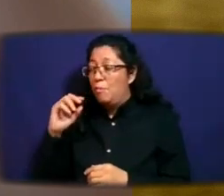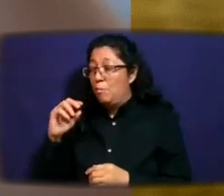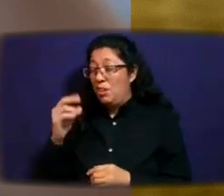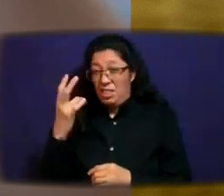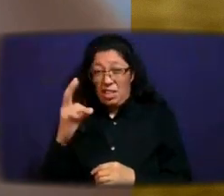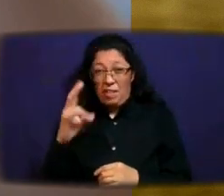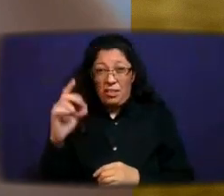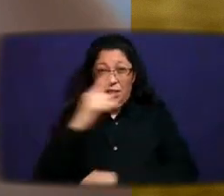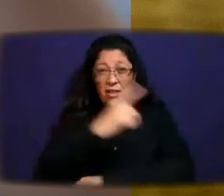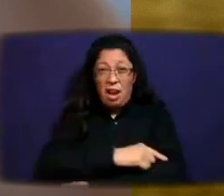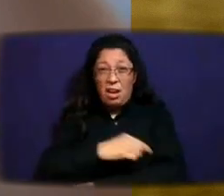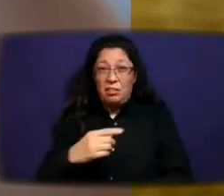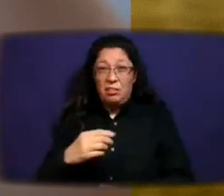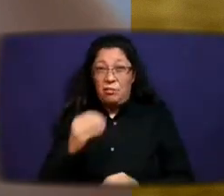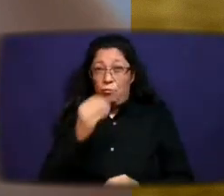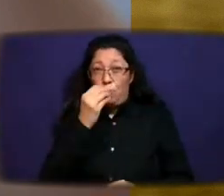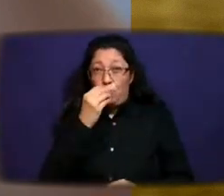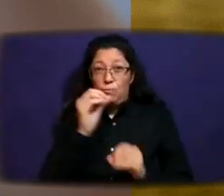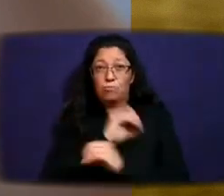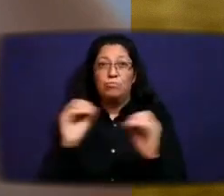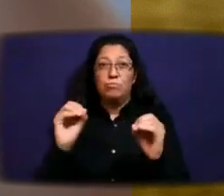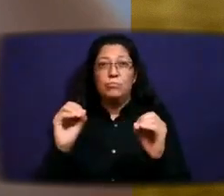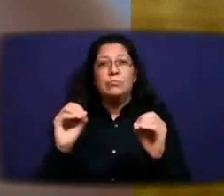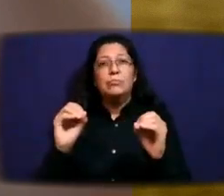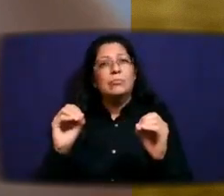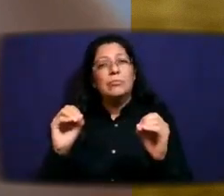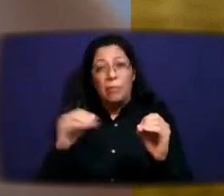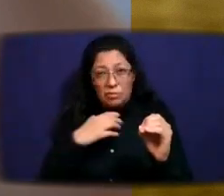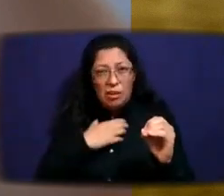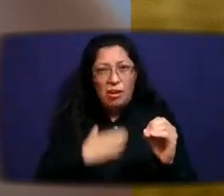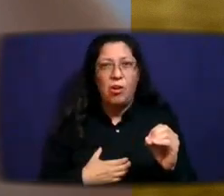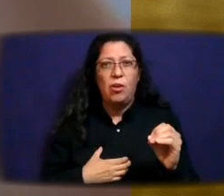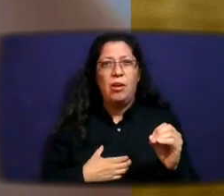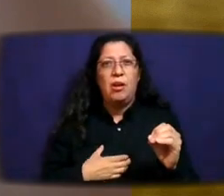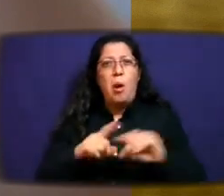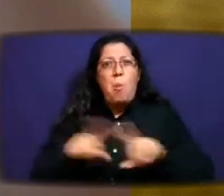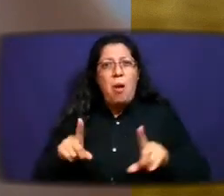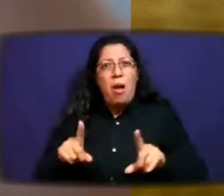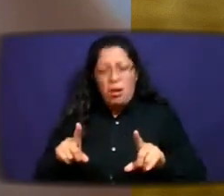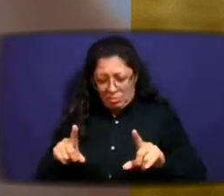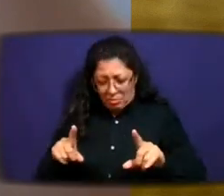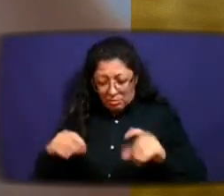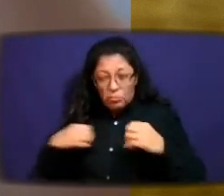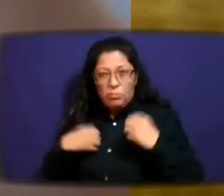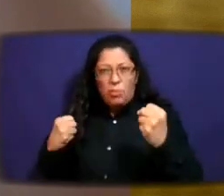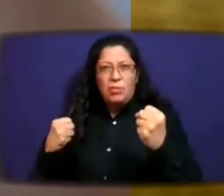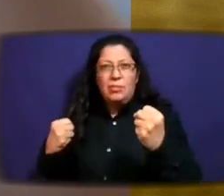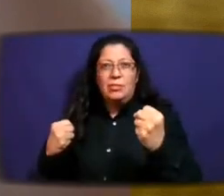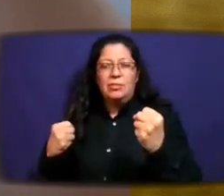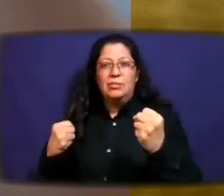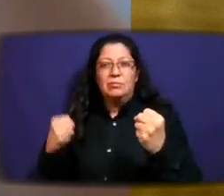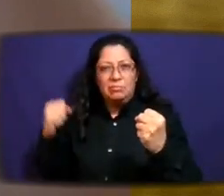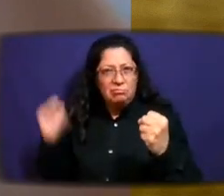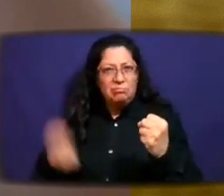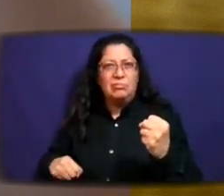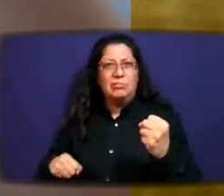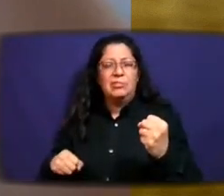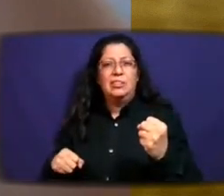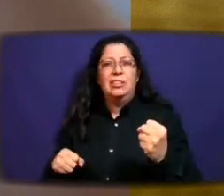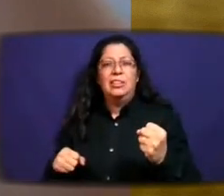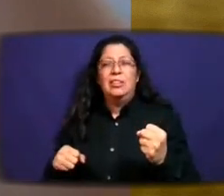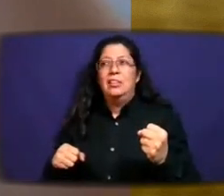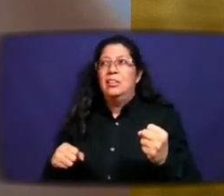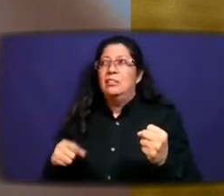17 days. She is hungry, but she is strong. She